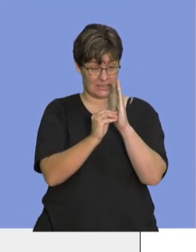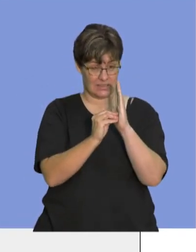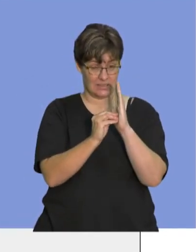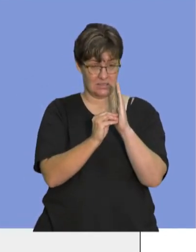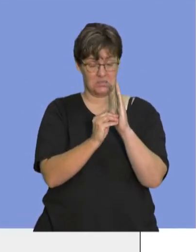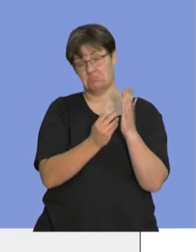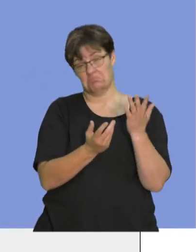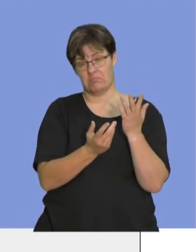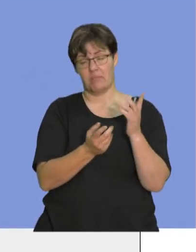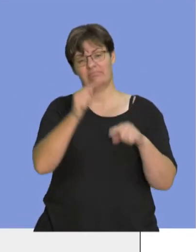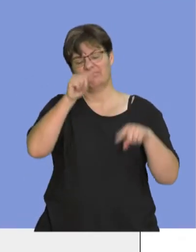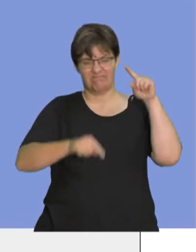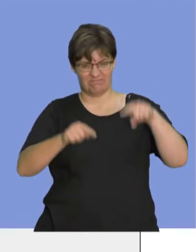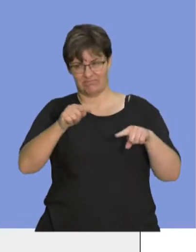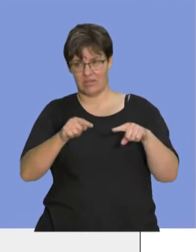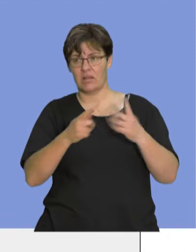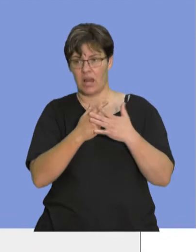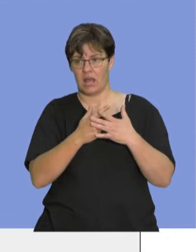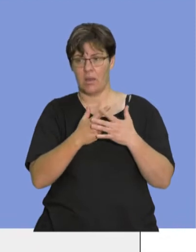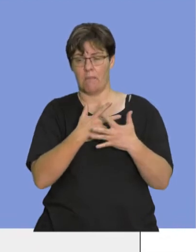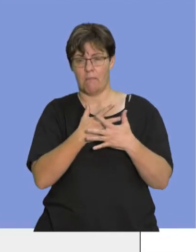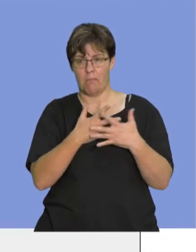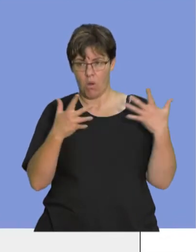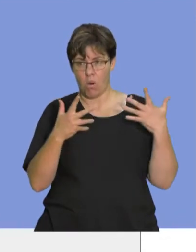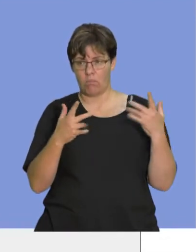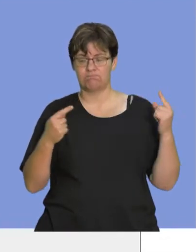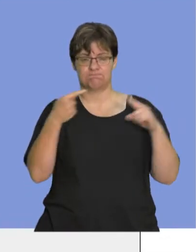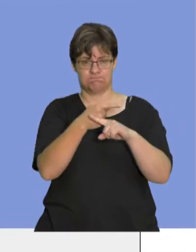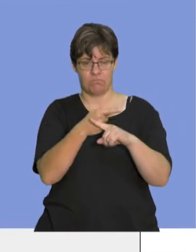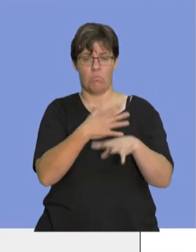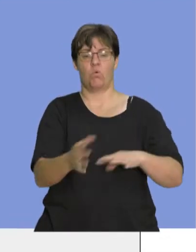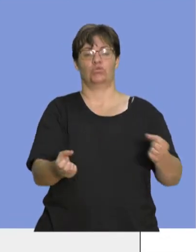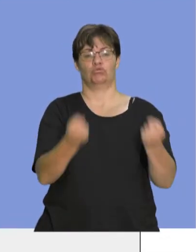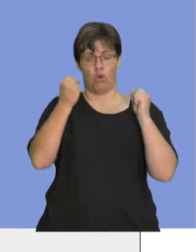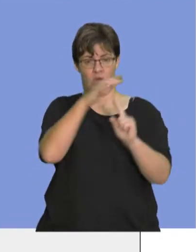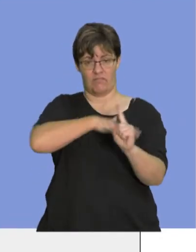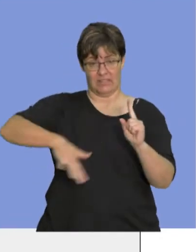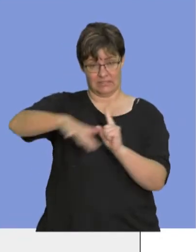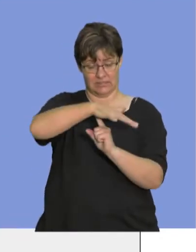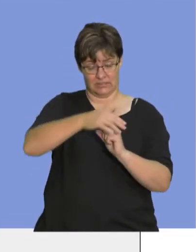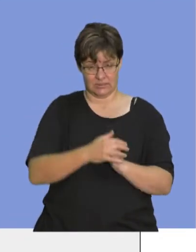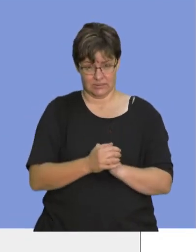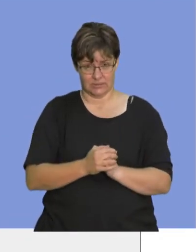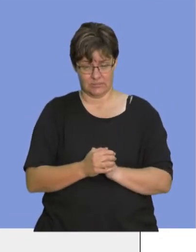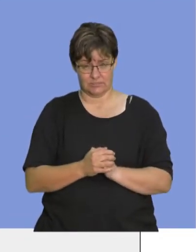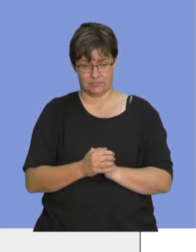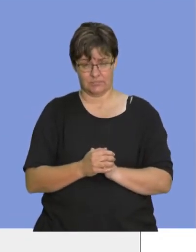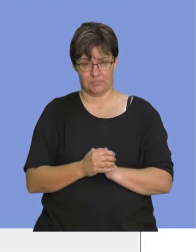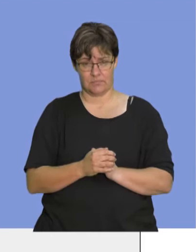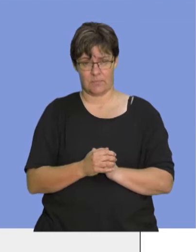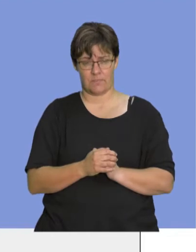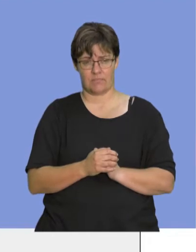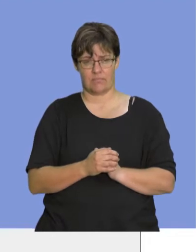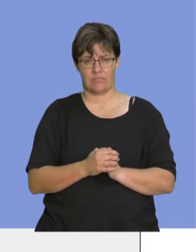magnet is used, say we vary the strength, the field even becomes correspondingly stronger. Now also